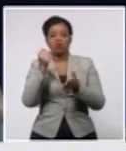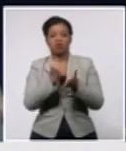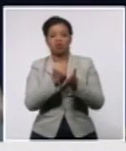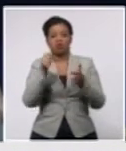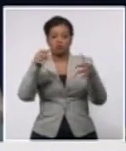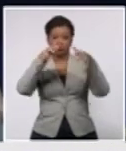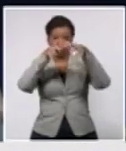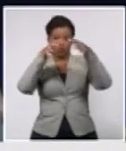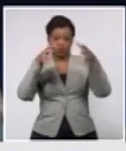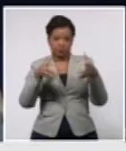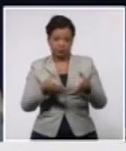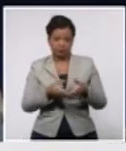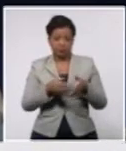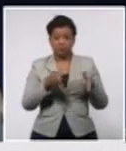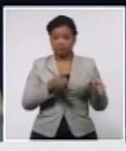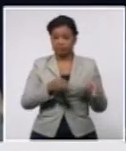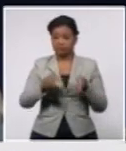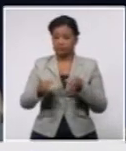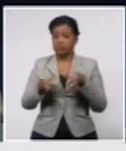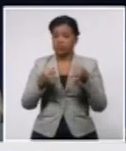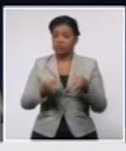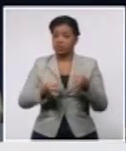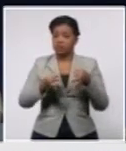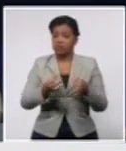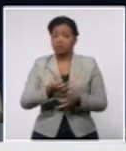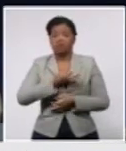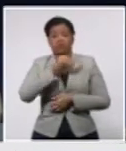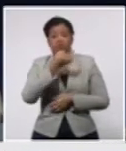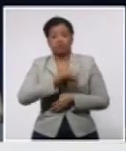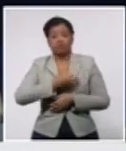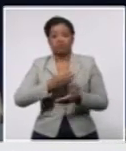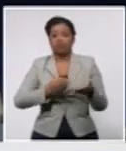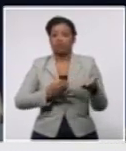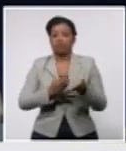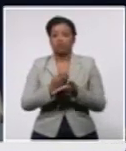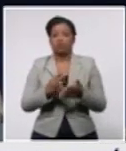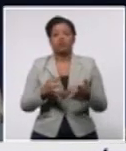2,938,625 confirmed cases, with